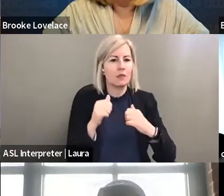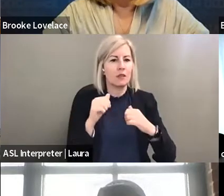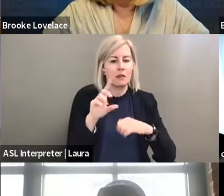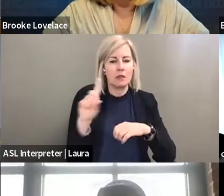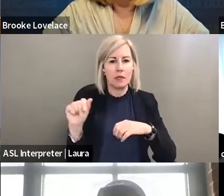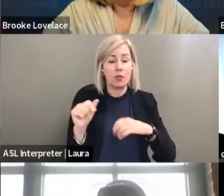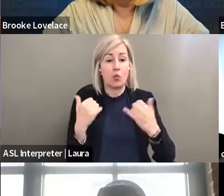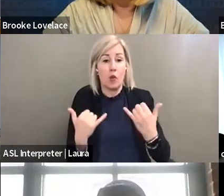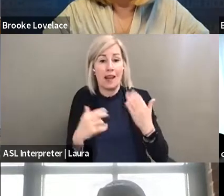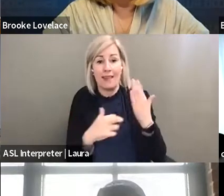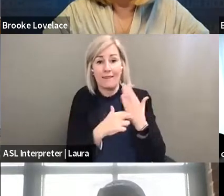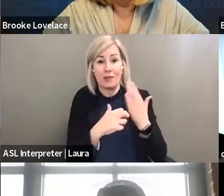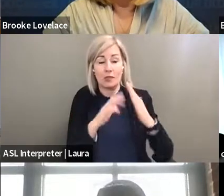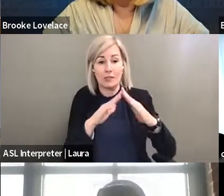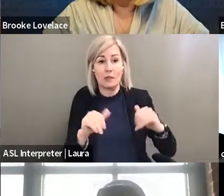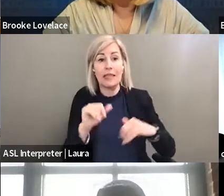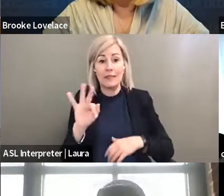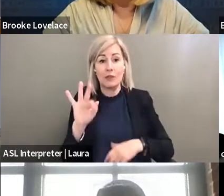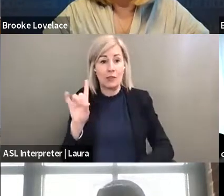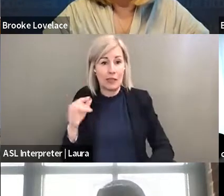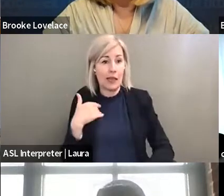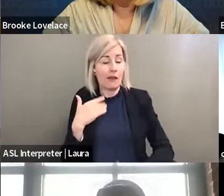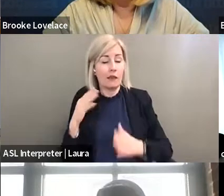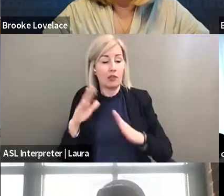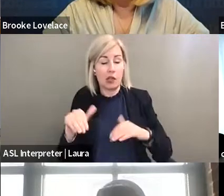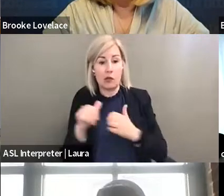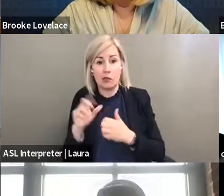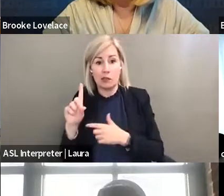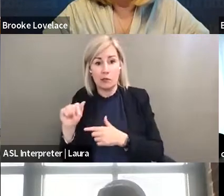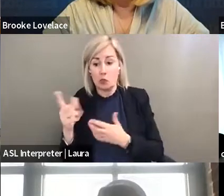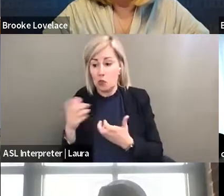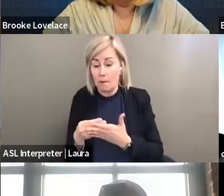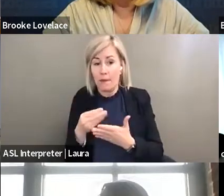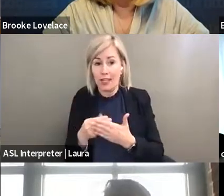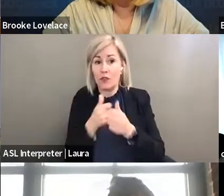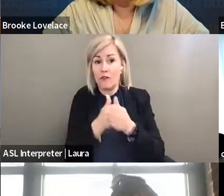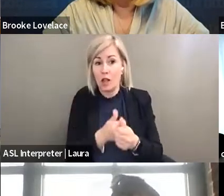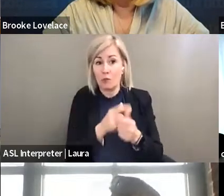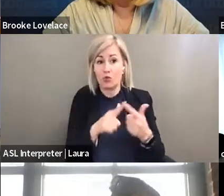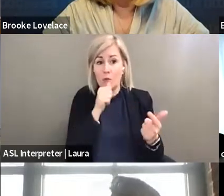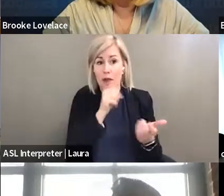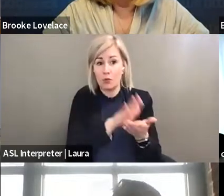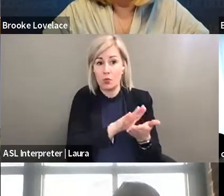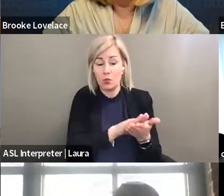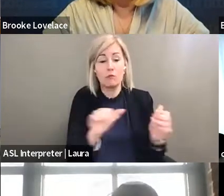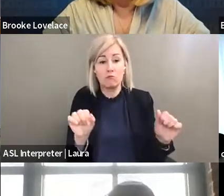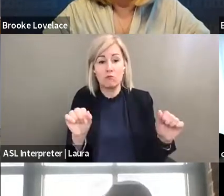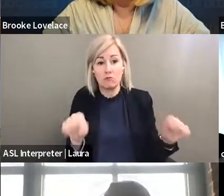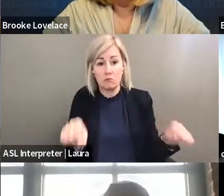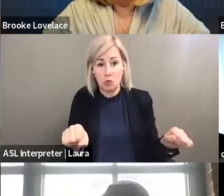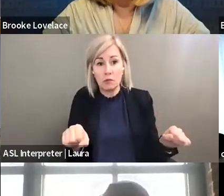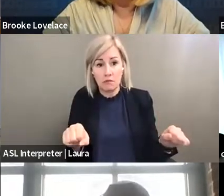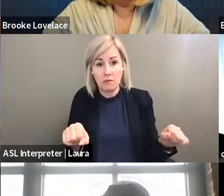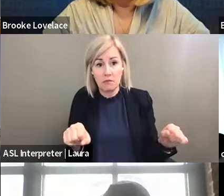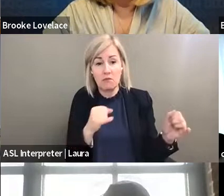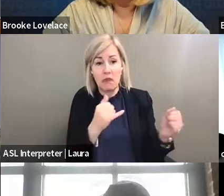right now the voucher system, I mean, if you did have a child that had a disability and you wanted that money to follow them to a private school, that could on an individual basis